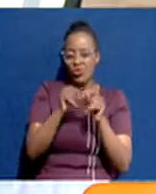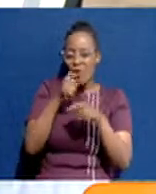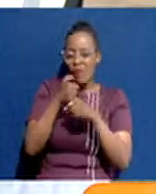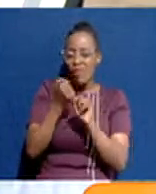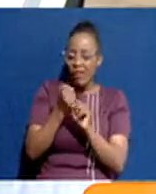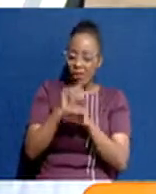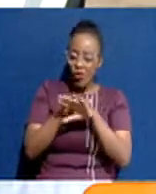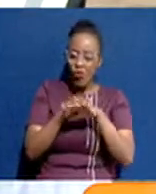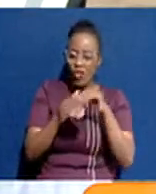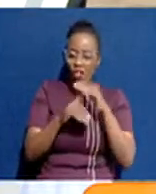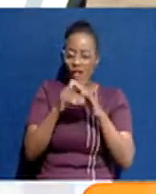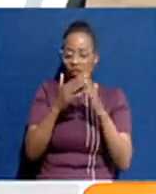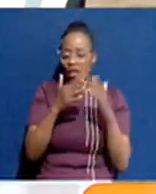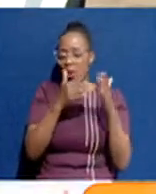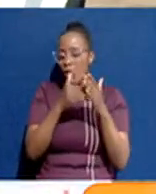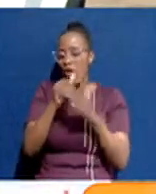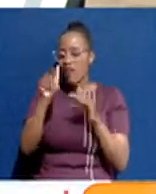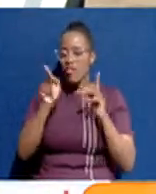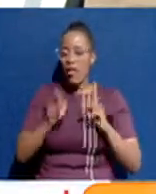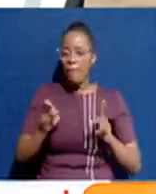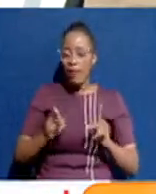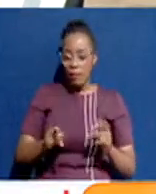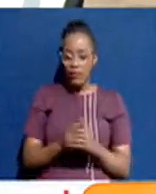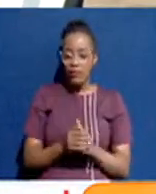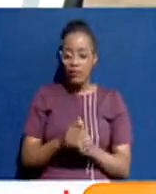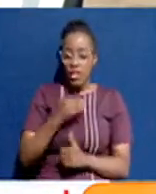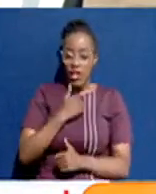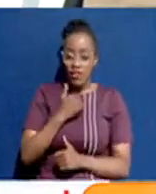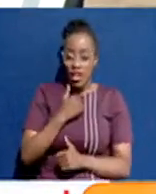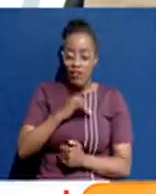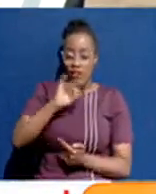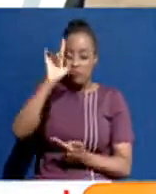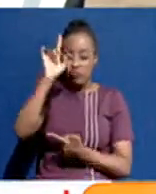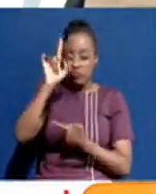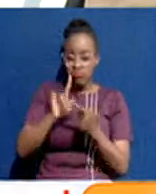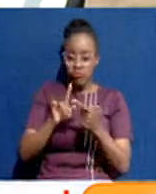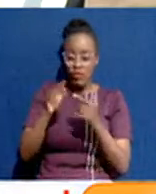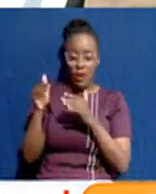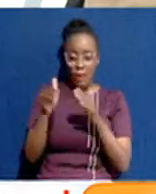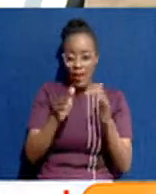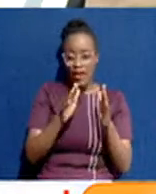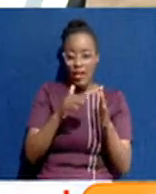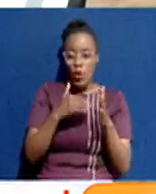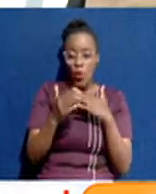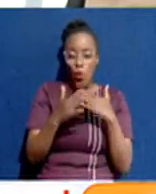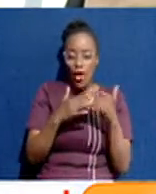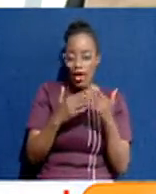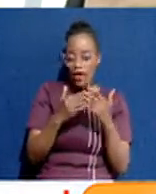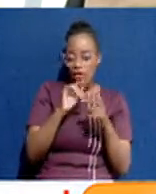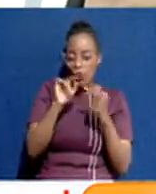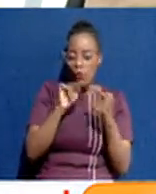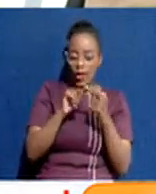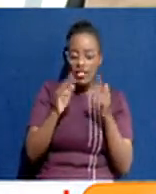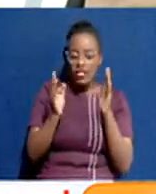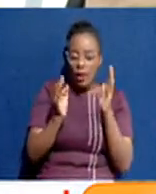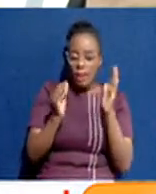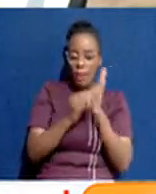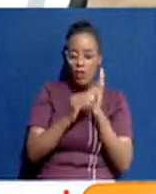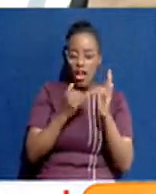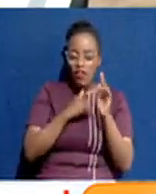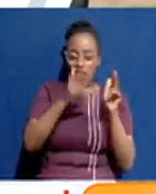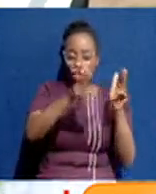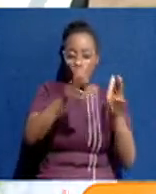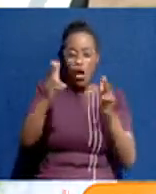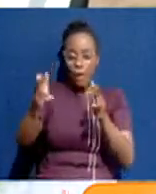to other road users. We should have an automatic drop-down mechanism when it is loaded. And therefore, what normally